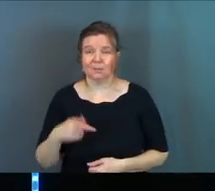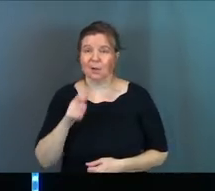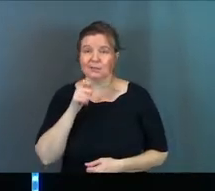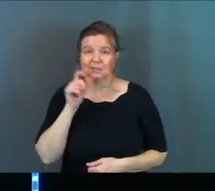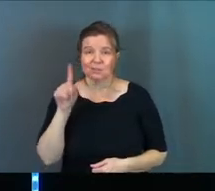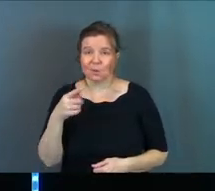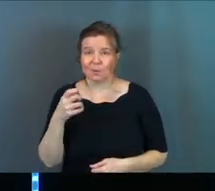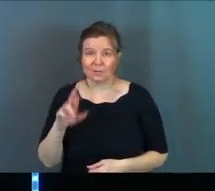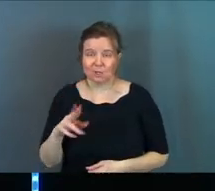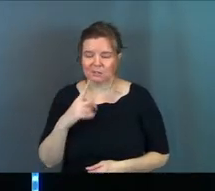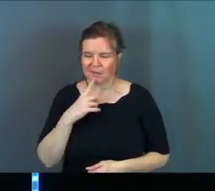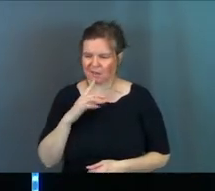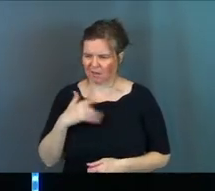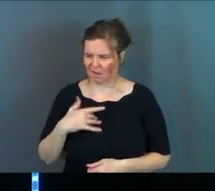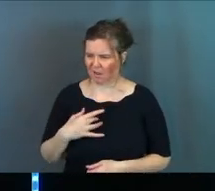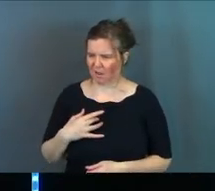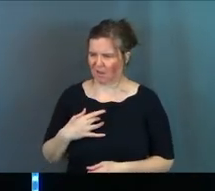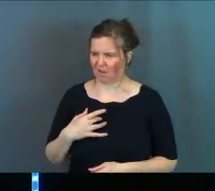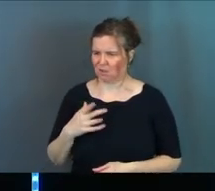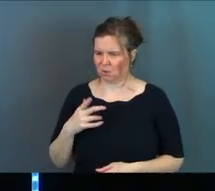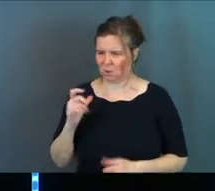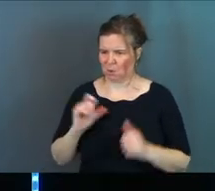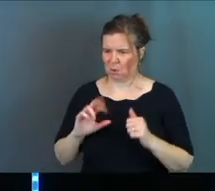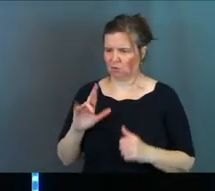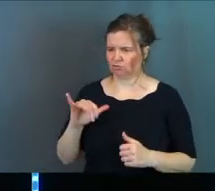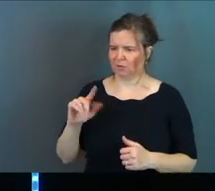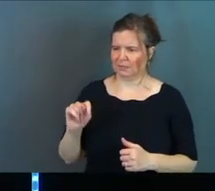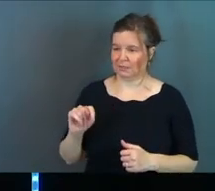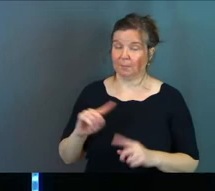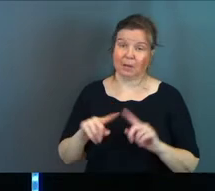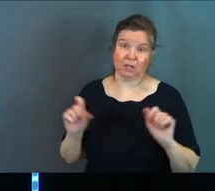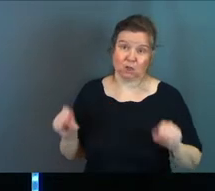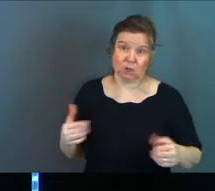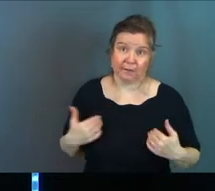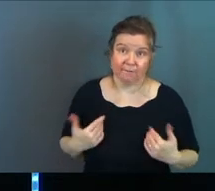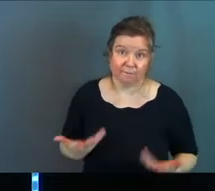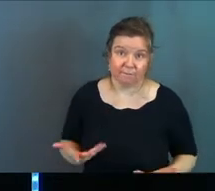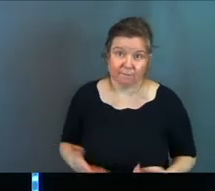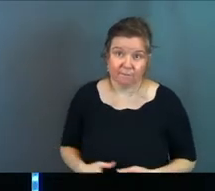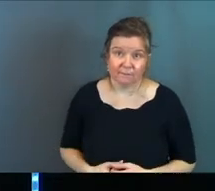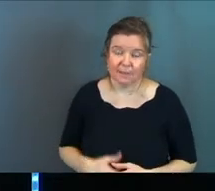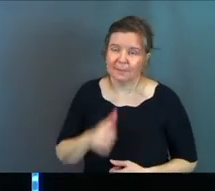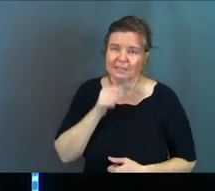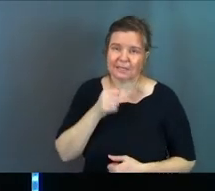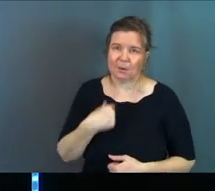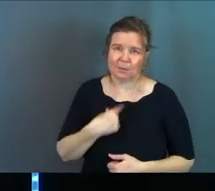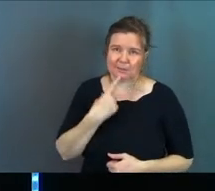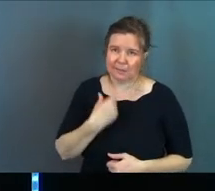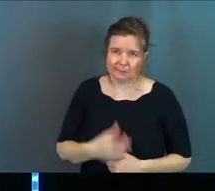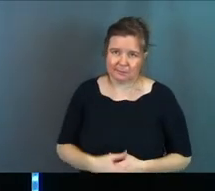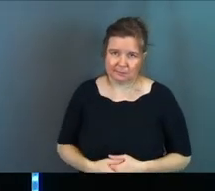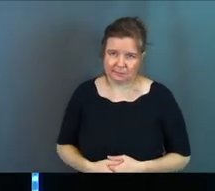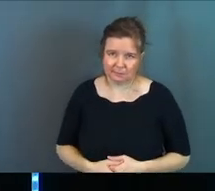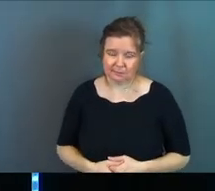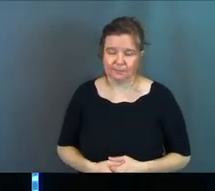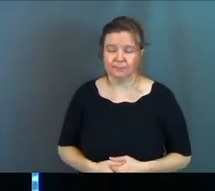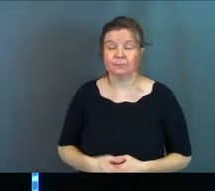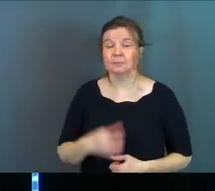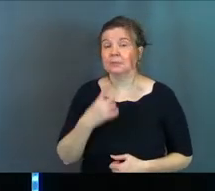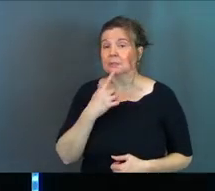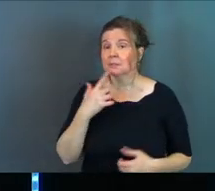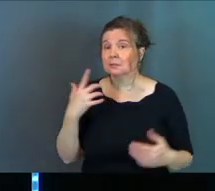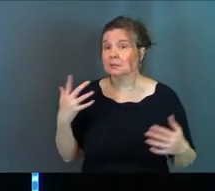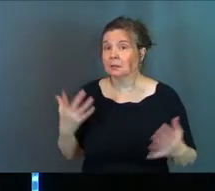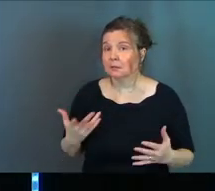Paul doesn't go to Peter and say, how dare you act like a racist? But he could have. It's not what he says. What he